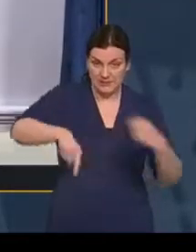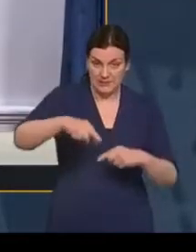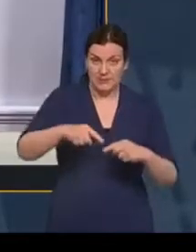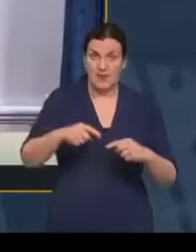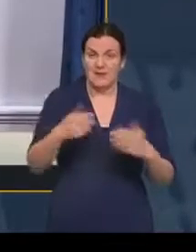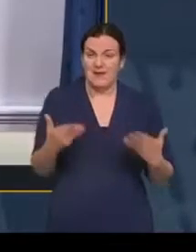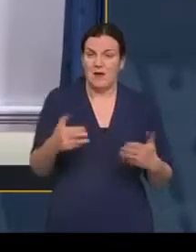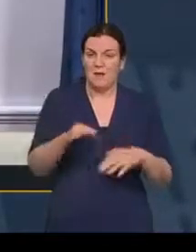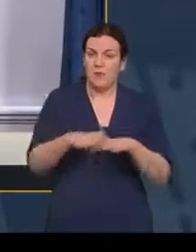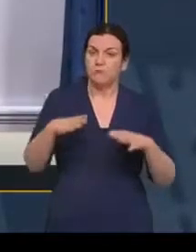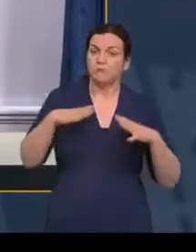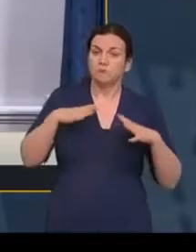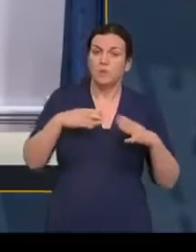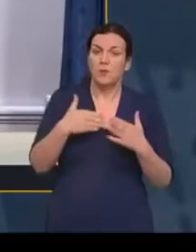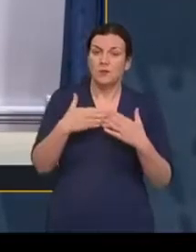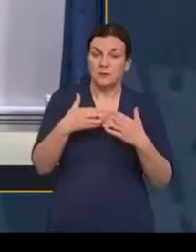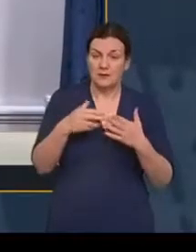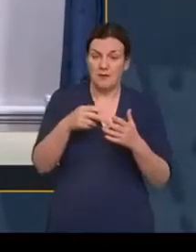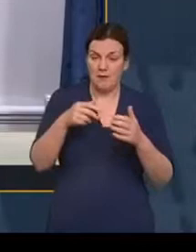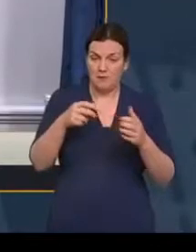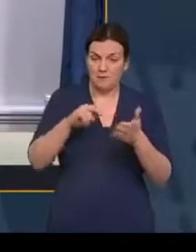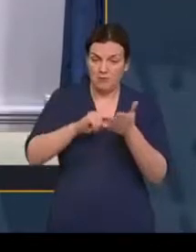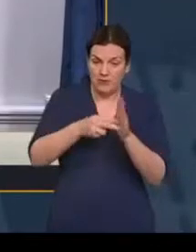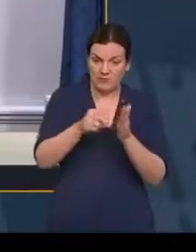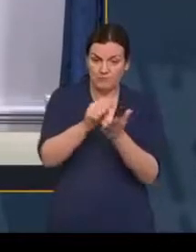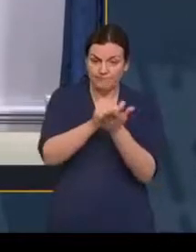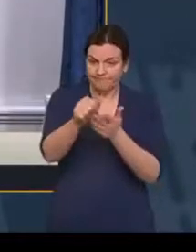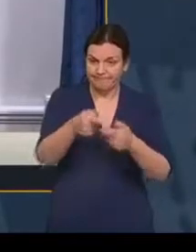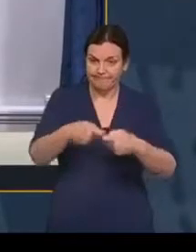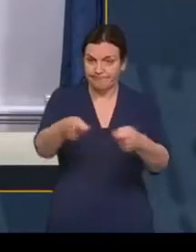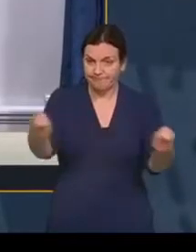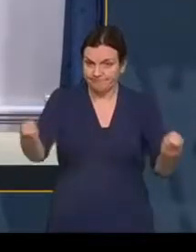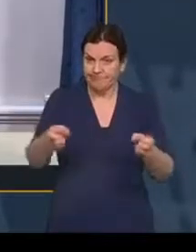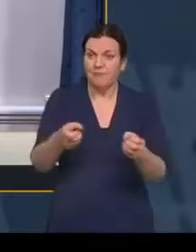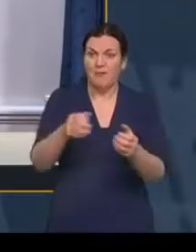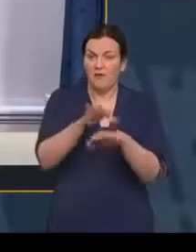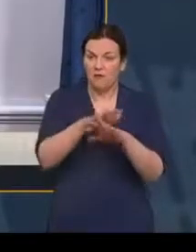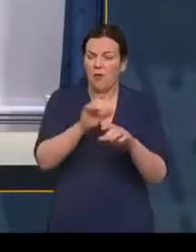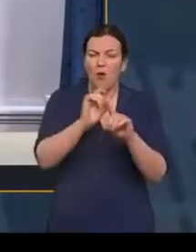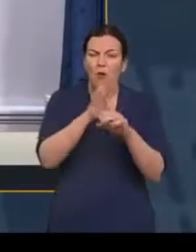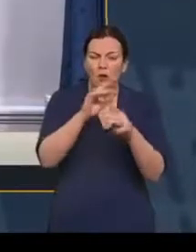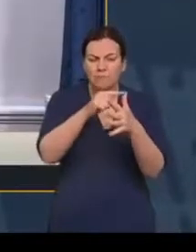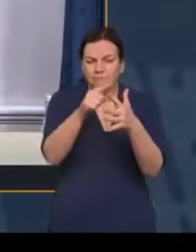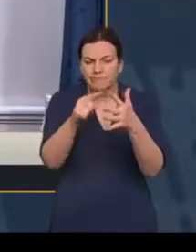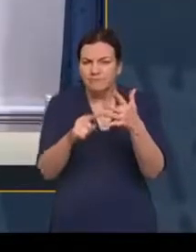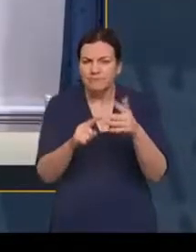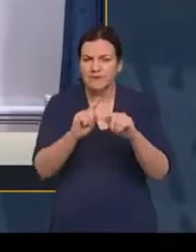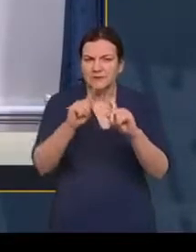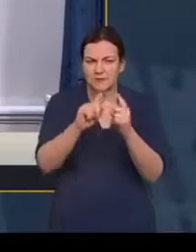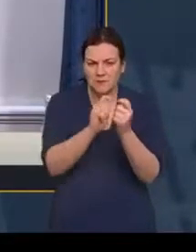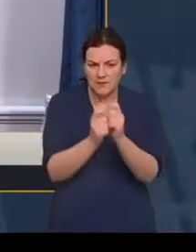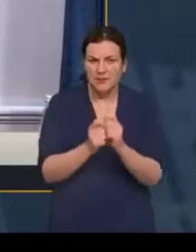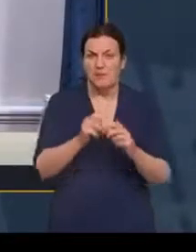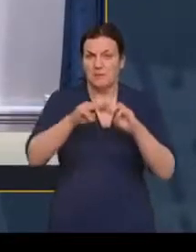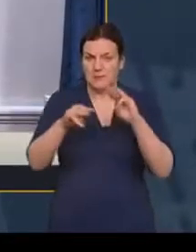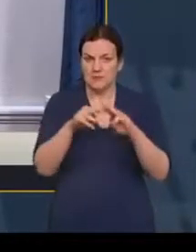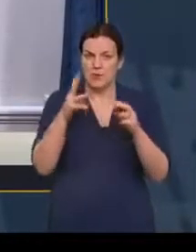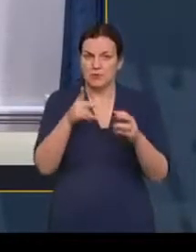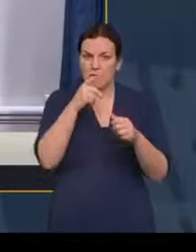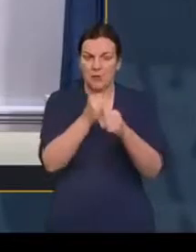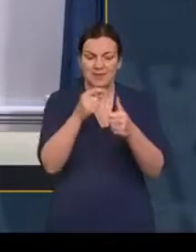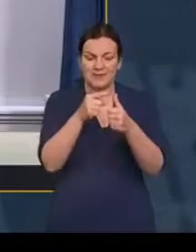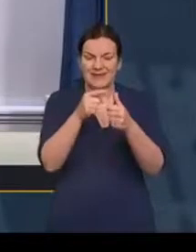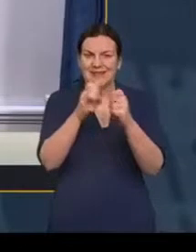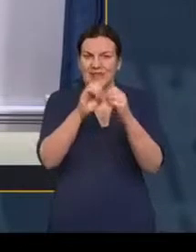For the convenience of senators, I have arranged for the printing and circulation to them of those amendments. The Minister will deal separately with the